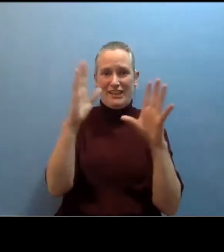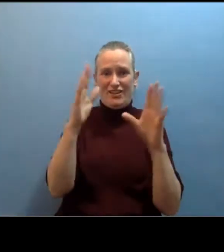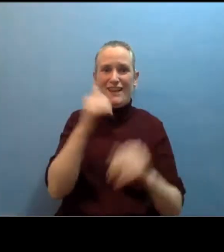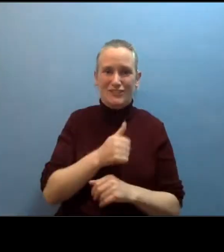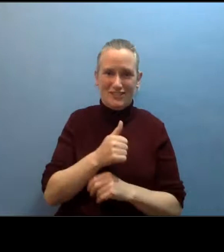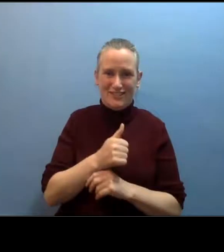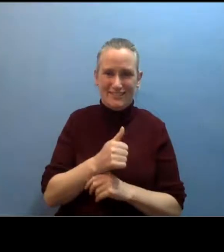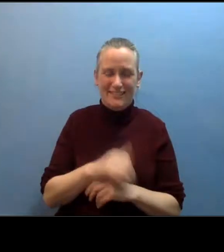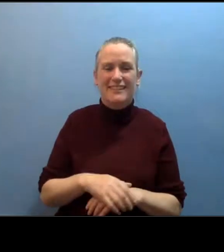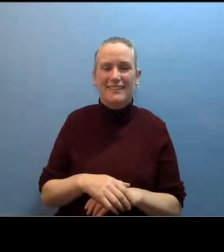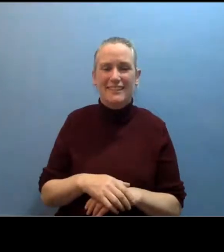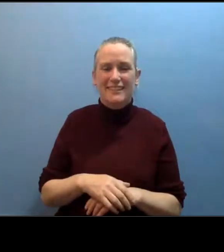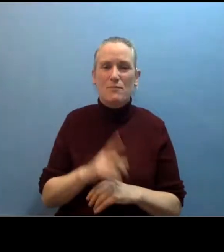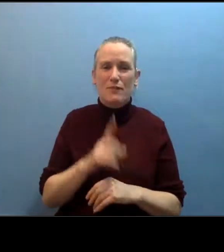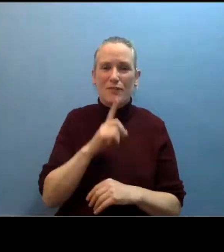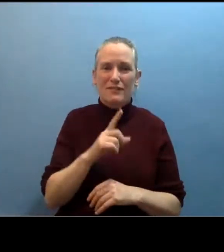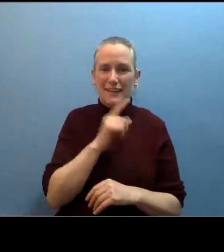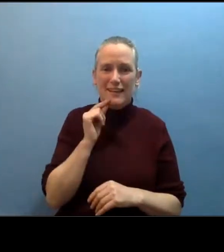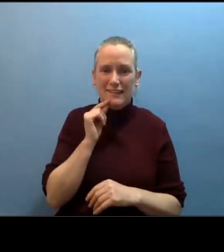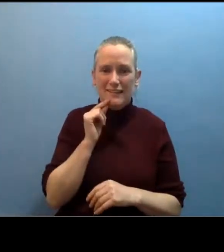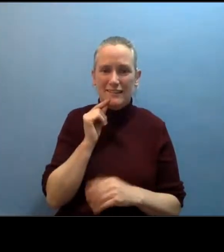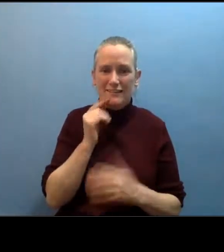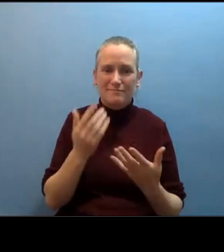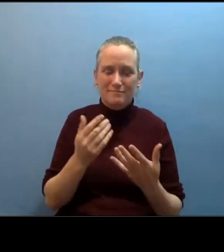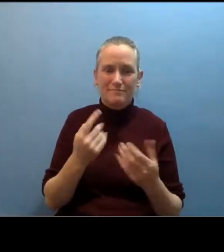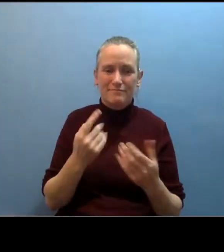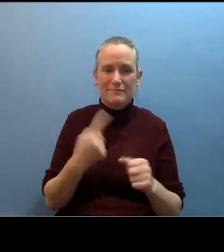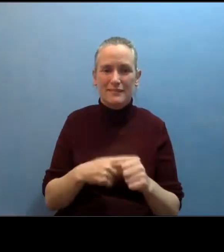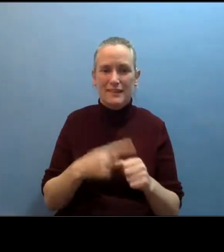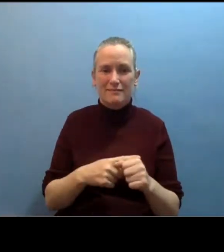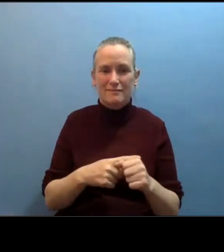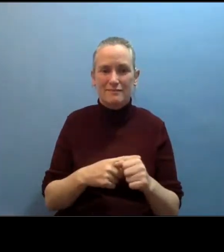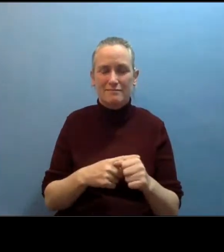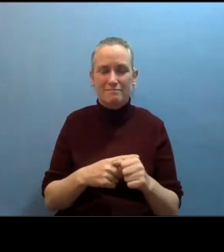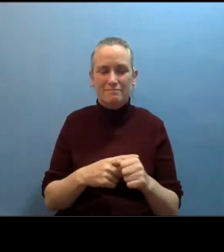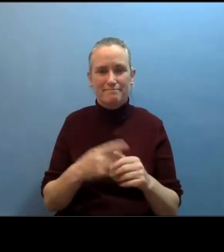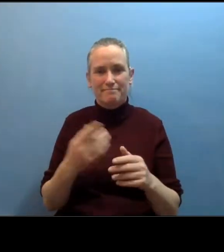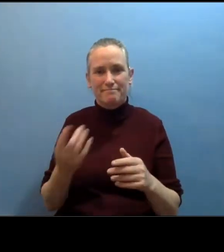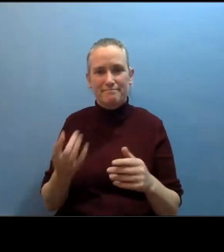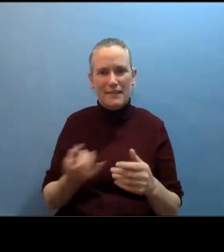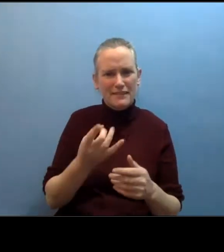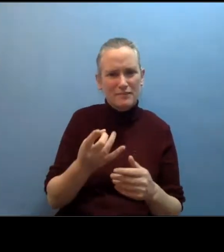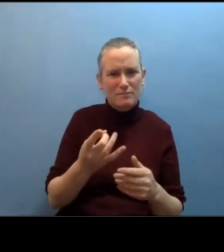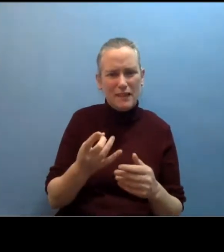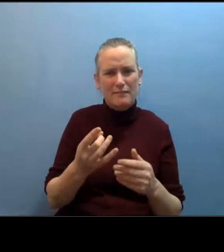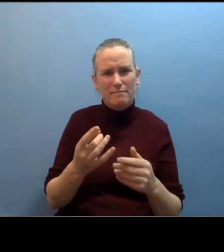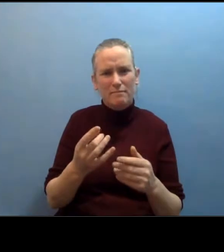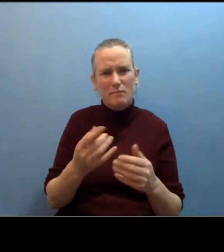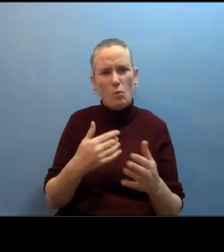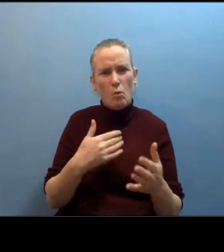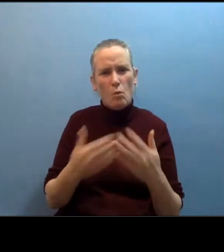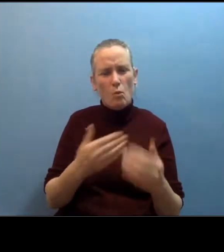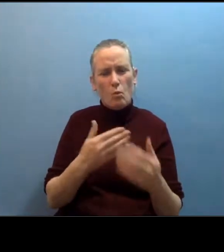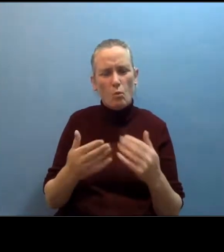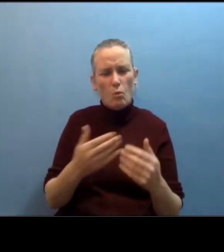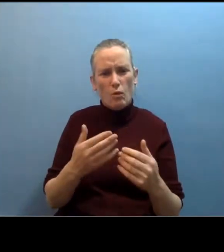up your questions again here. So what is it about school that is a challenge? So